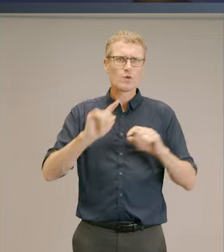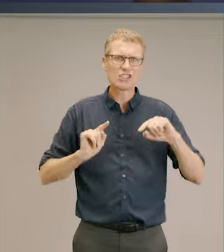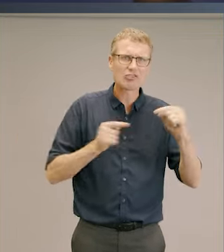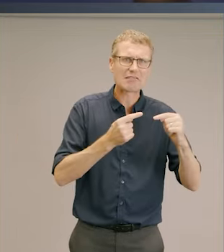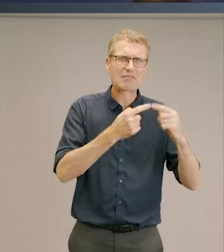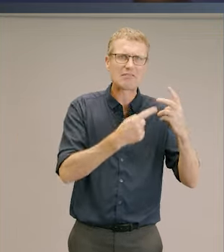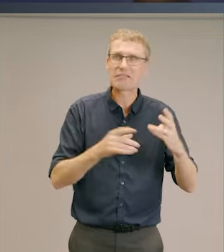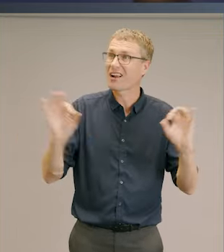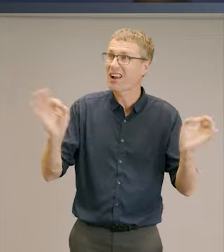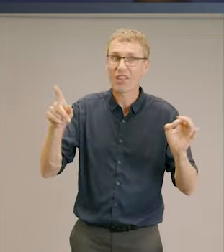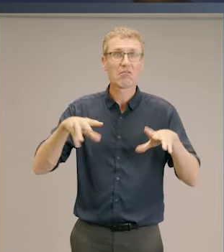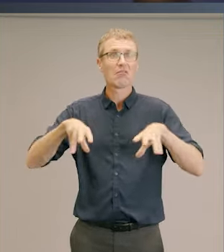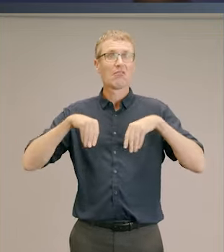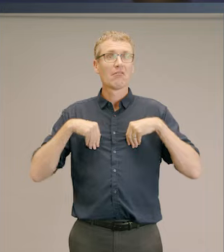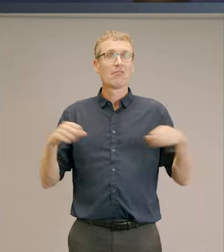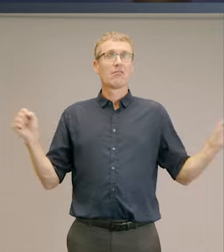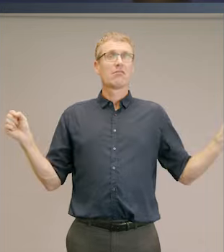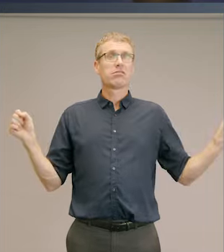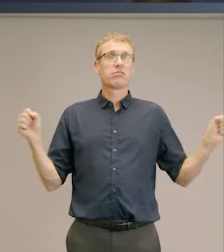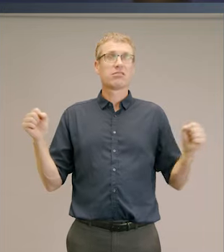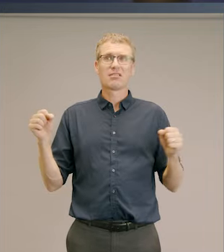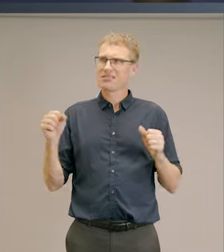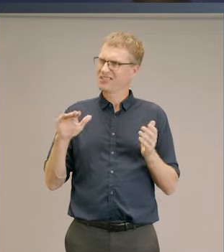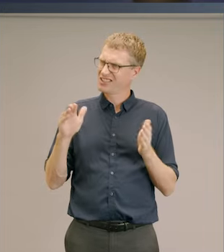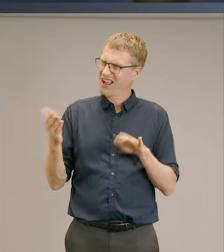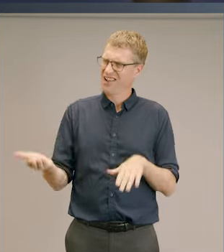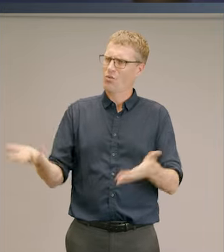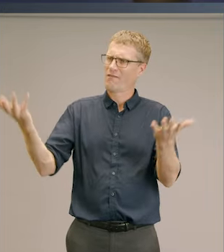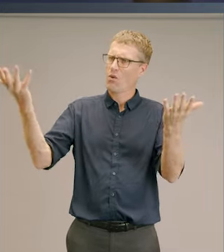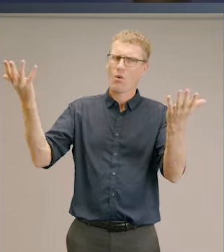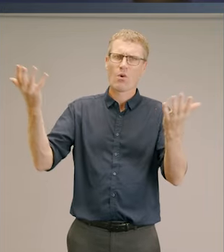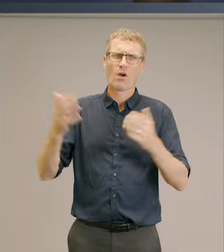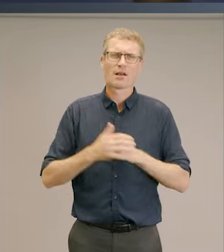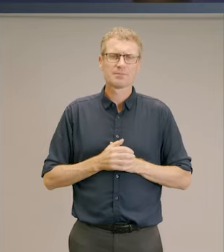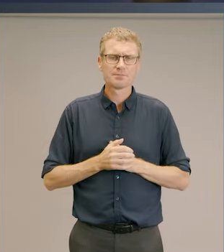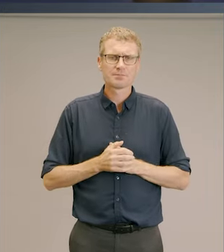a cross. You allowed yourself to be betrayed and killed. Like, it doesn't make any sense.